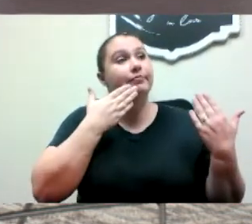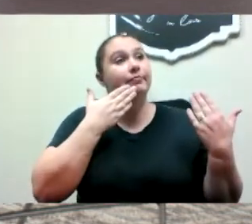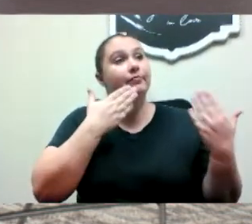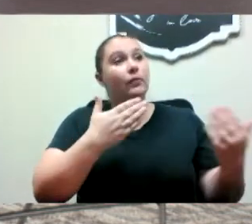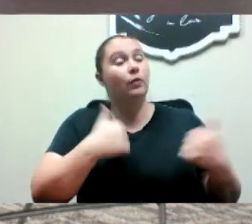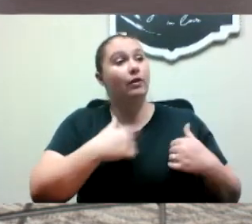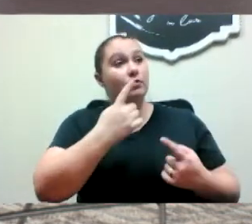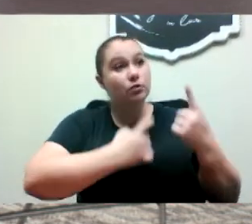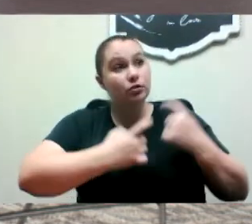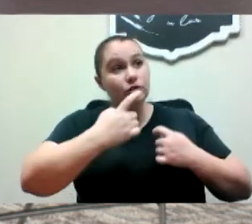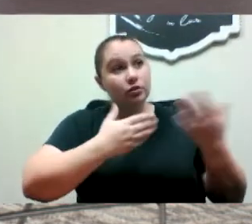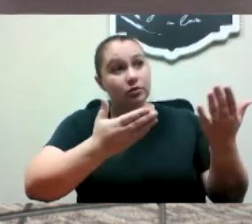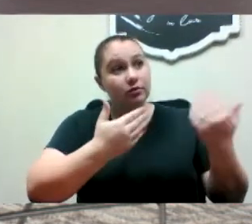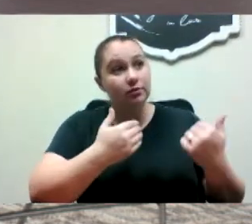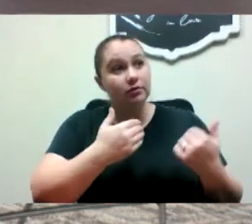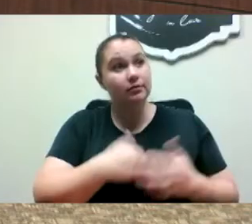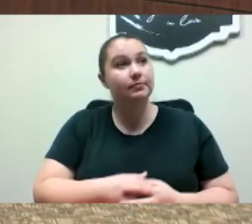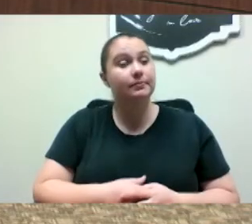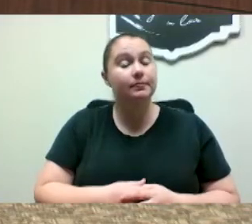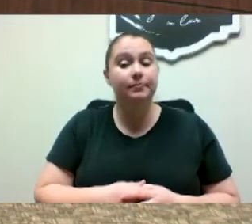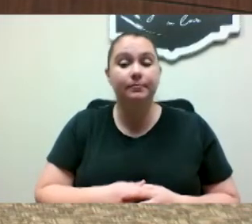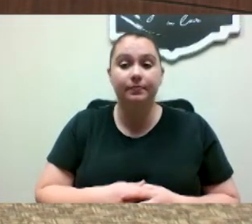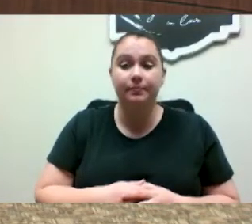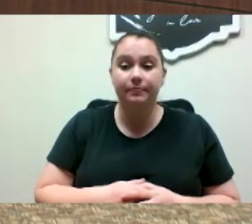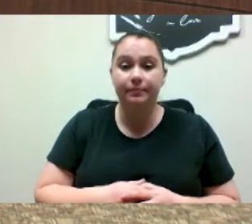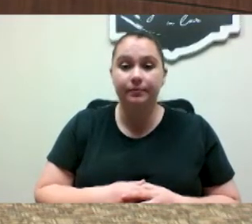any questions, Mr. DeBeer?